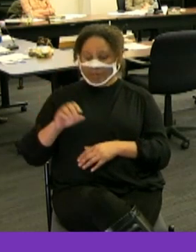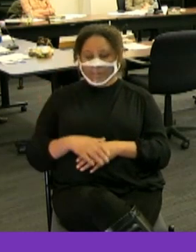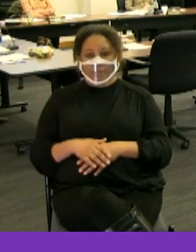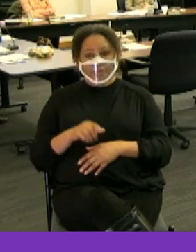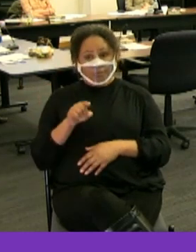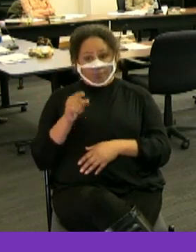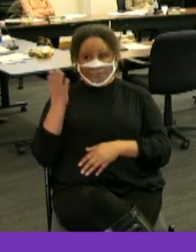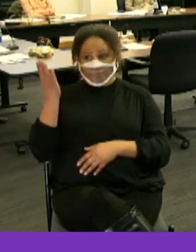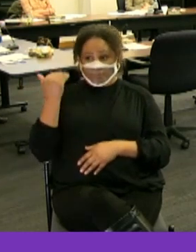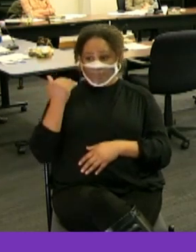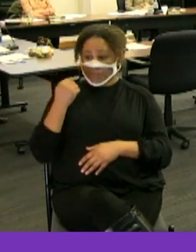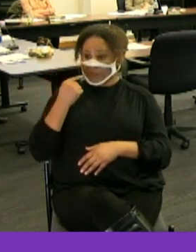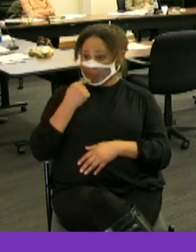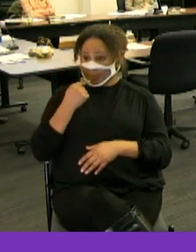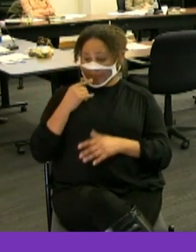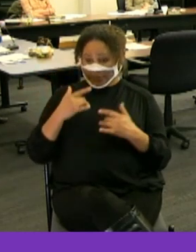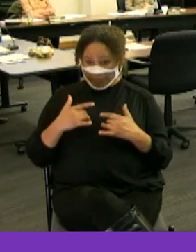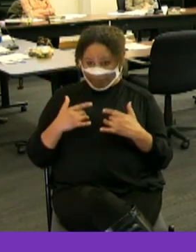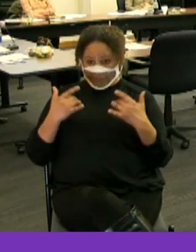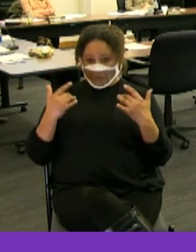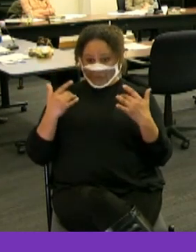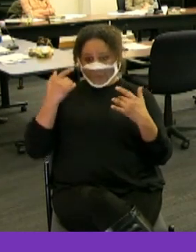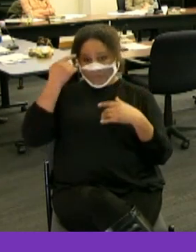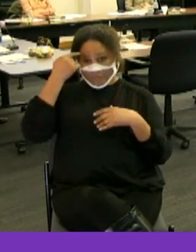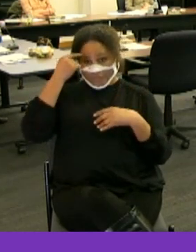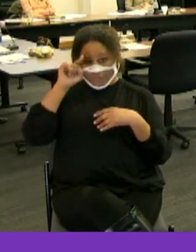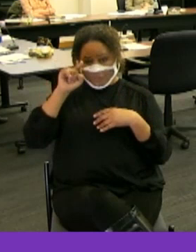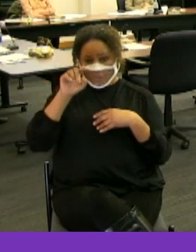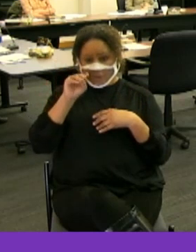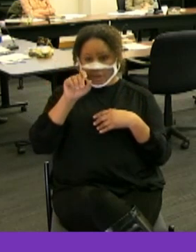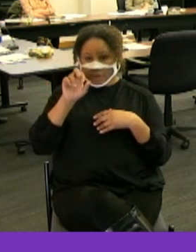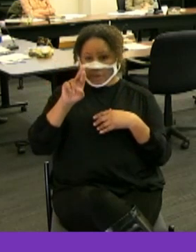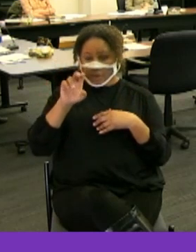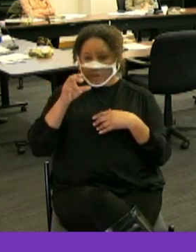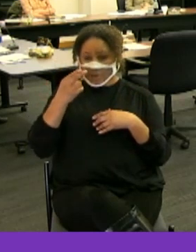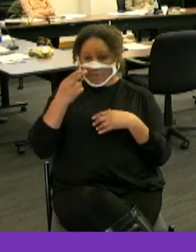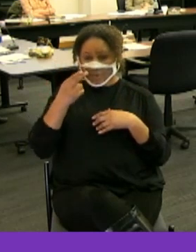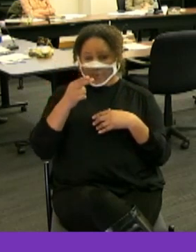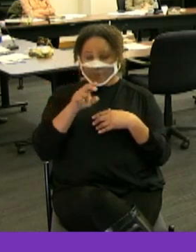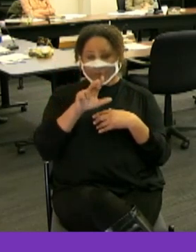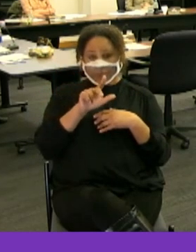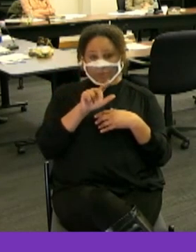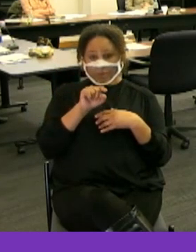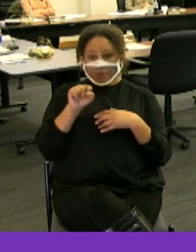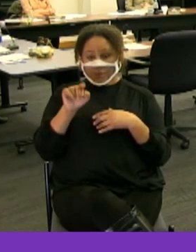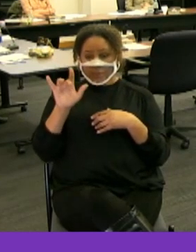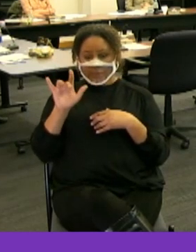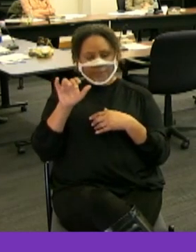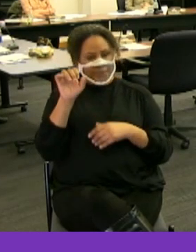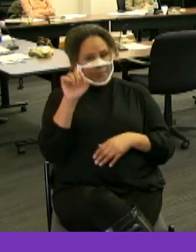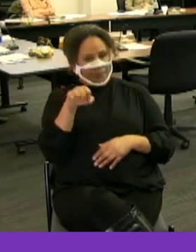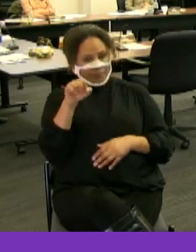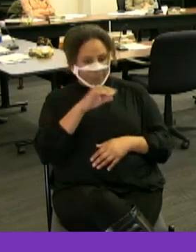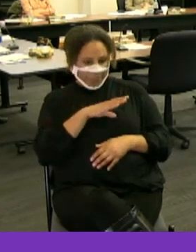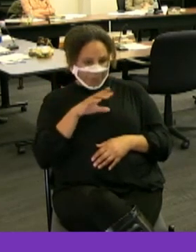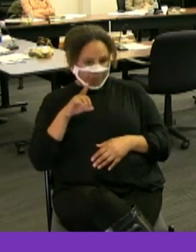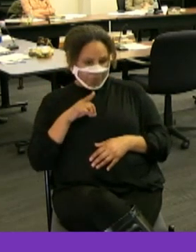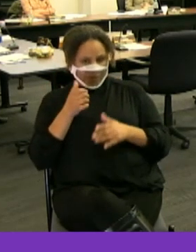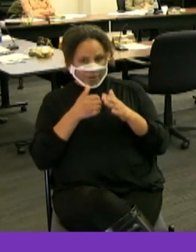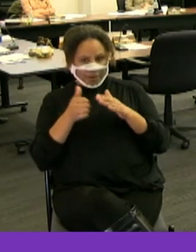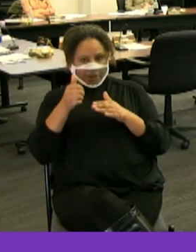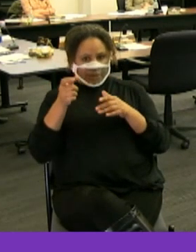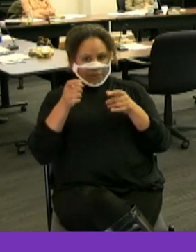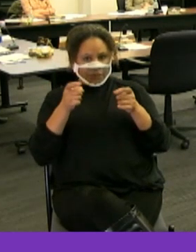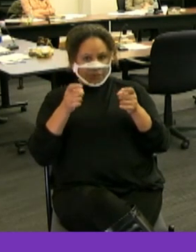You said that the event is March 23rd through the 25th? Yeah, that's for the board chair, the